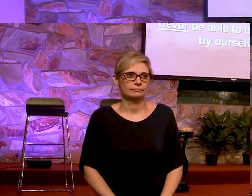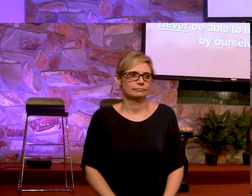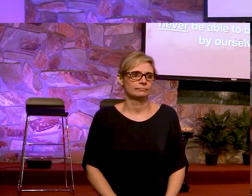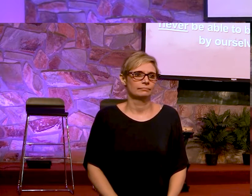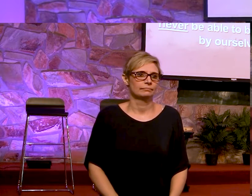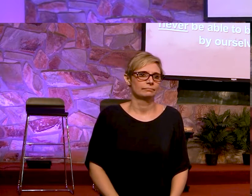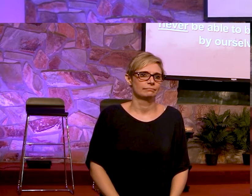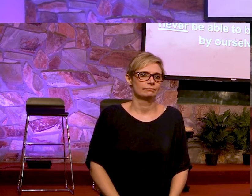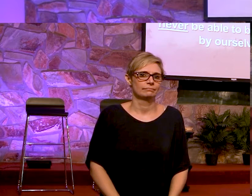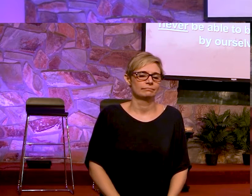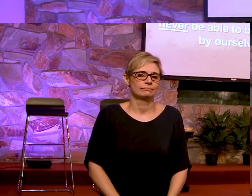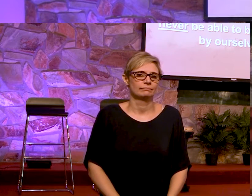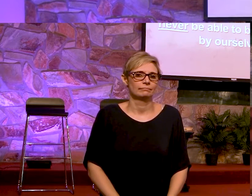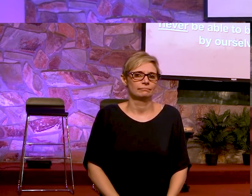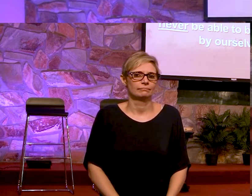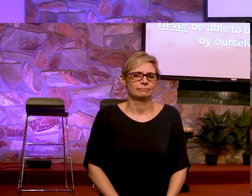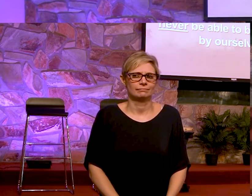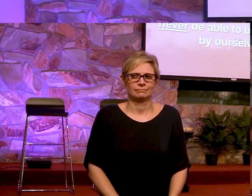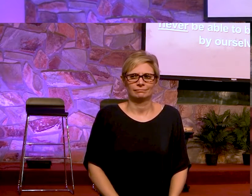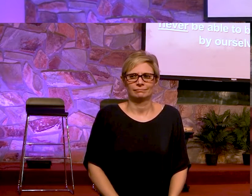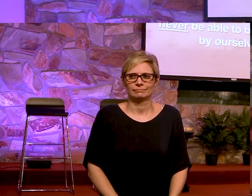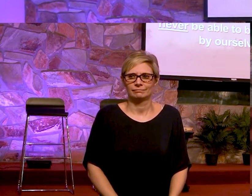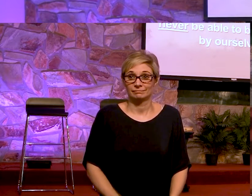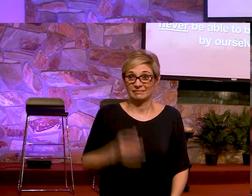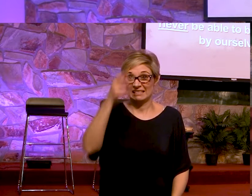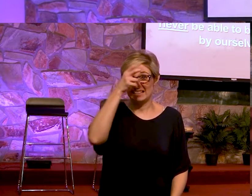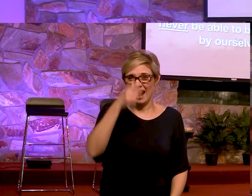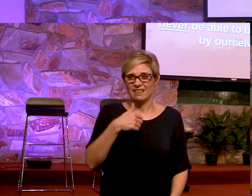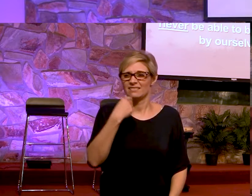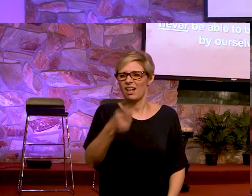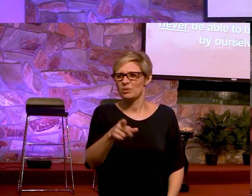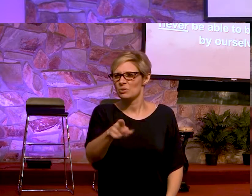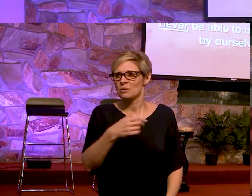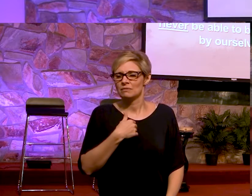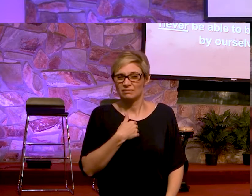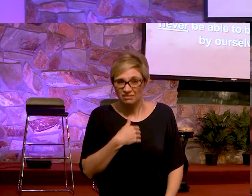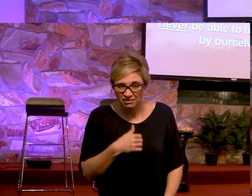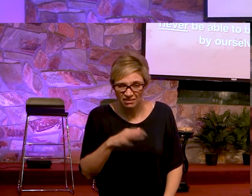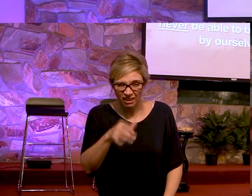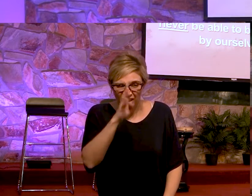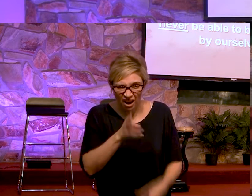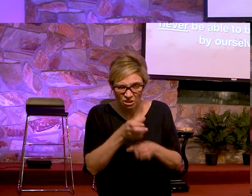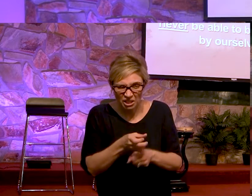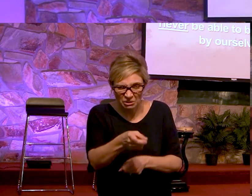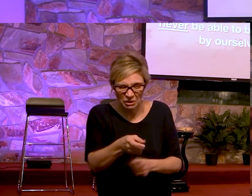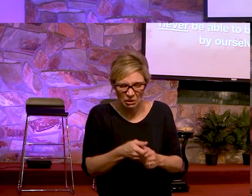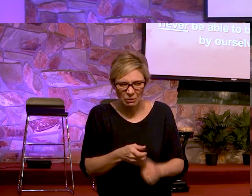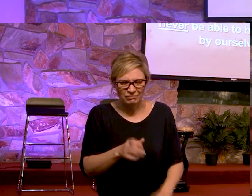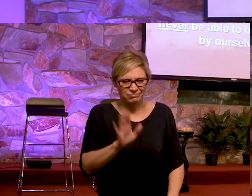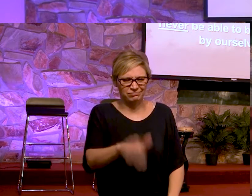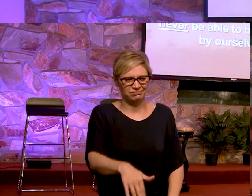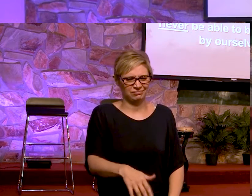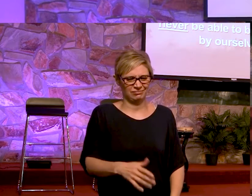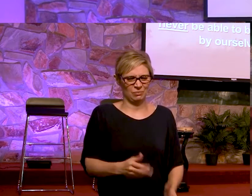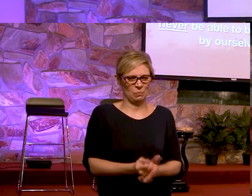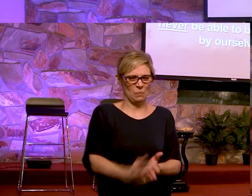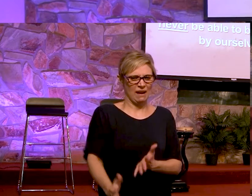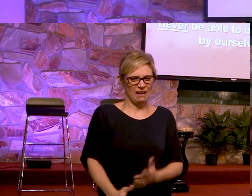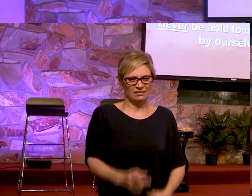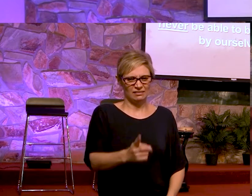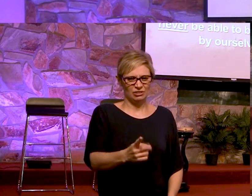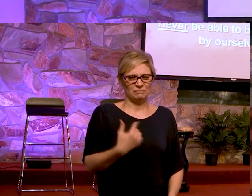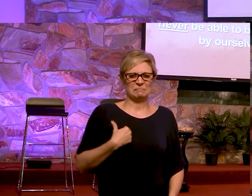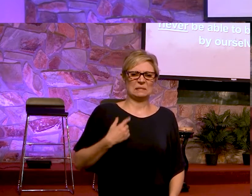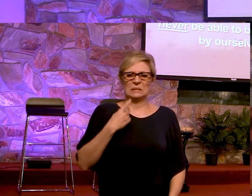I don't even know why God would even trust anything with you. You just